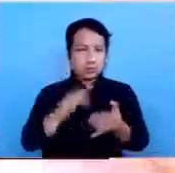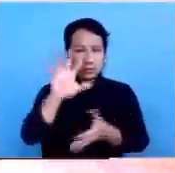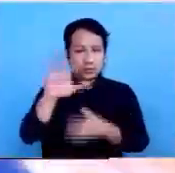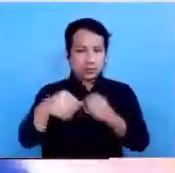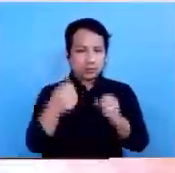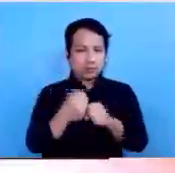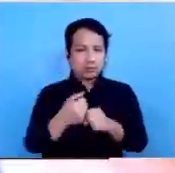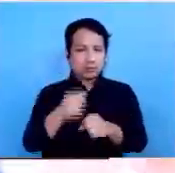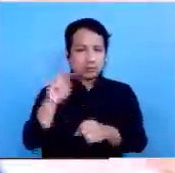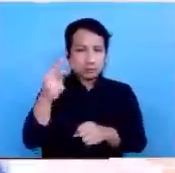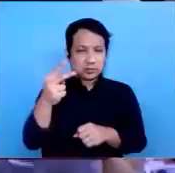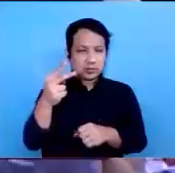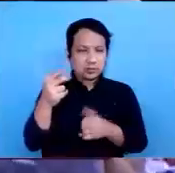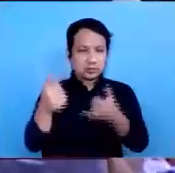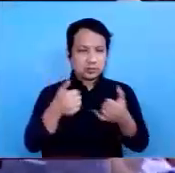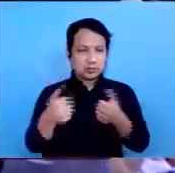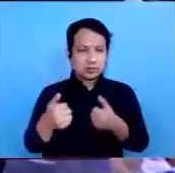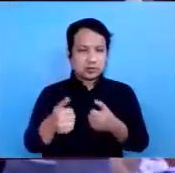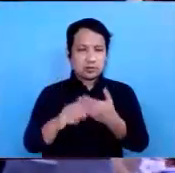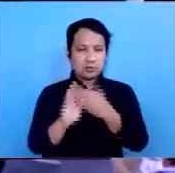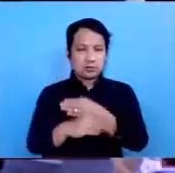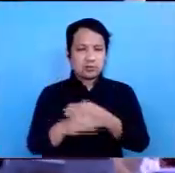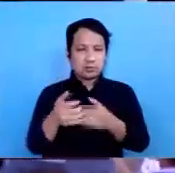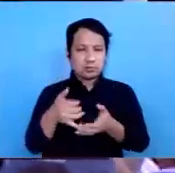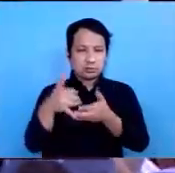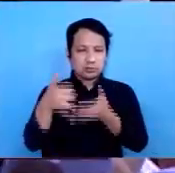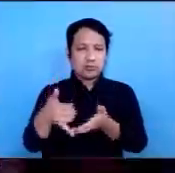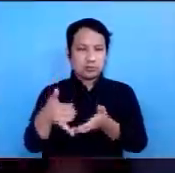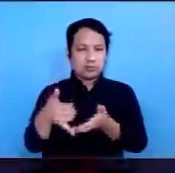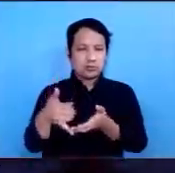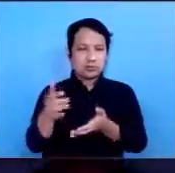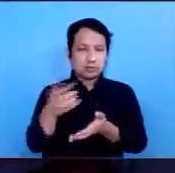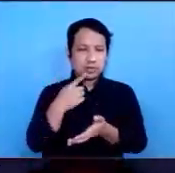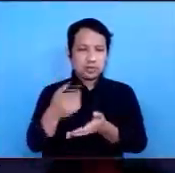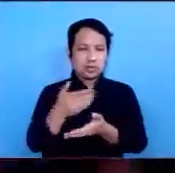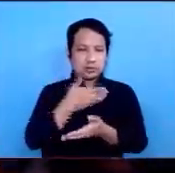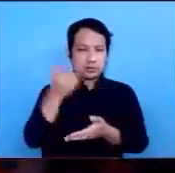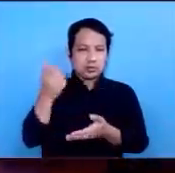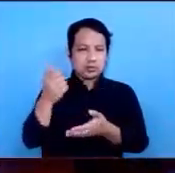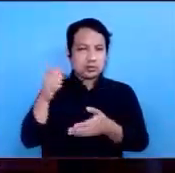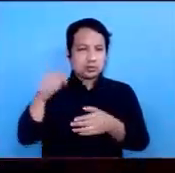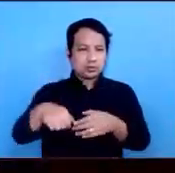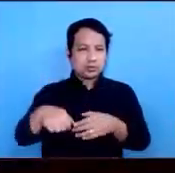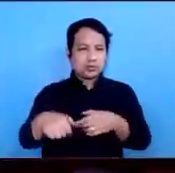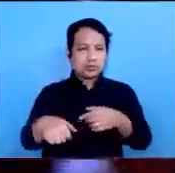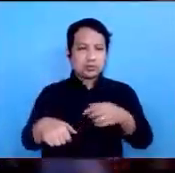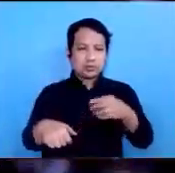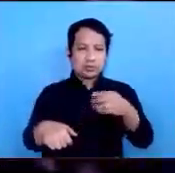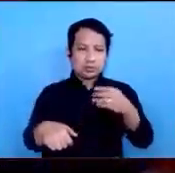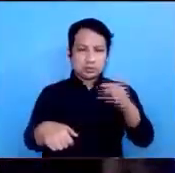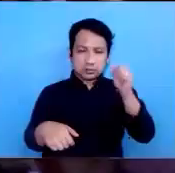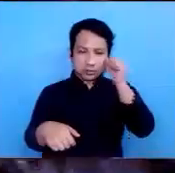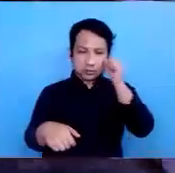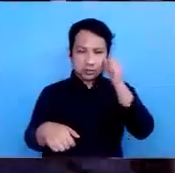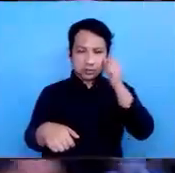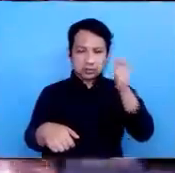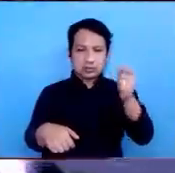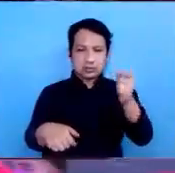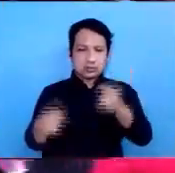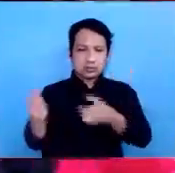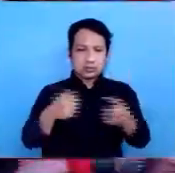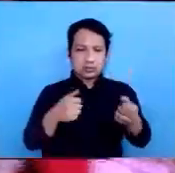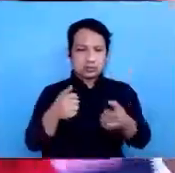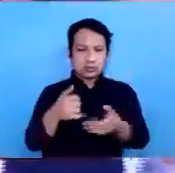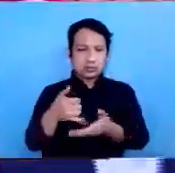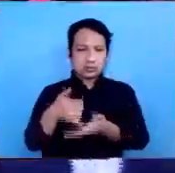second conference. Back-to-back awards this season naman ang nakuha ng best player of the conference na si Scotty Thompson na inuwi rin ng